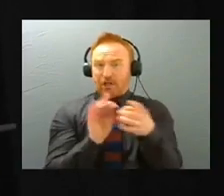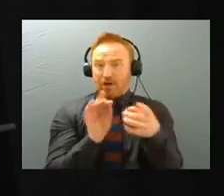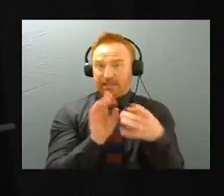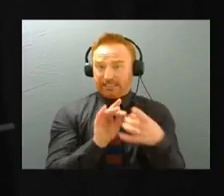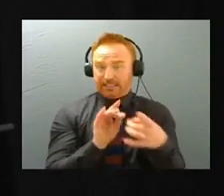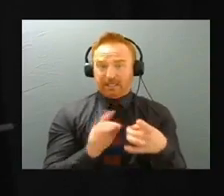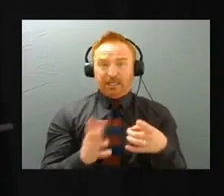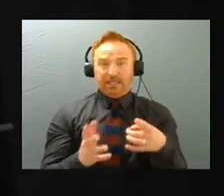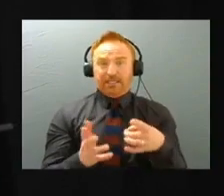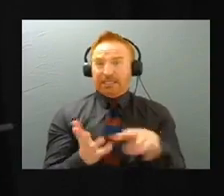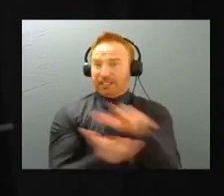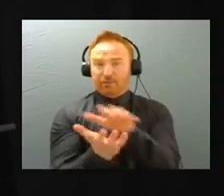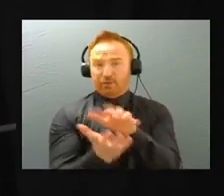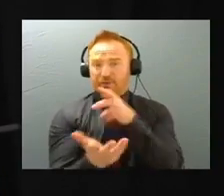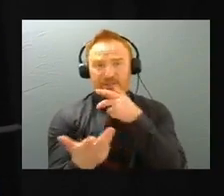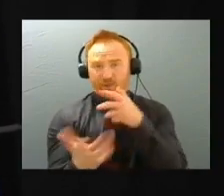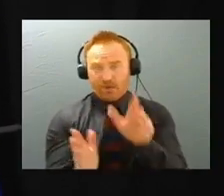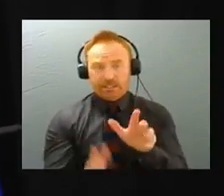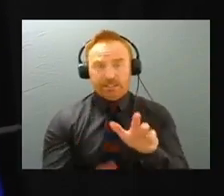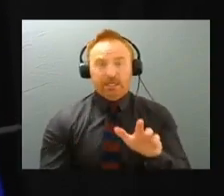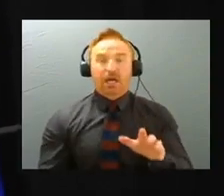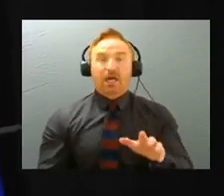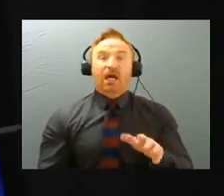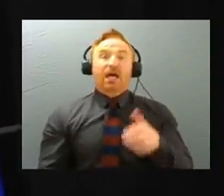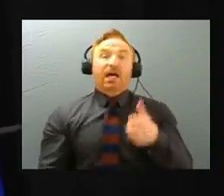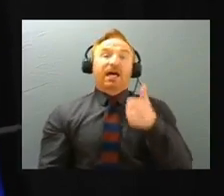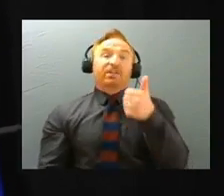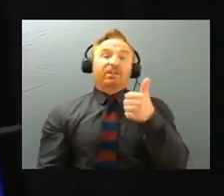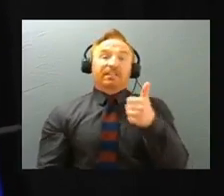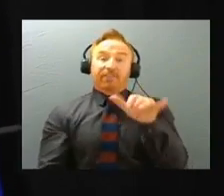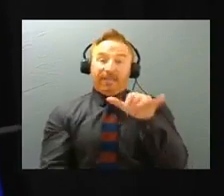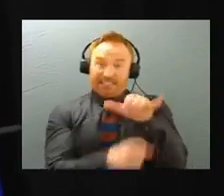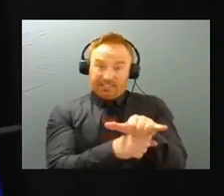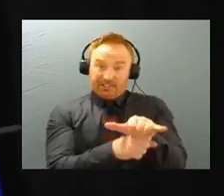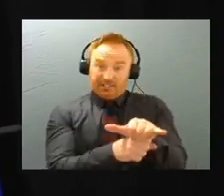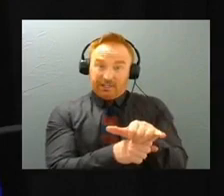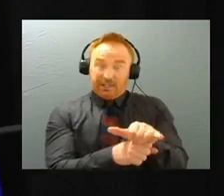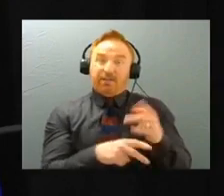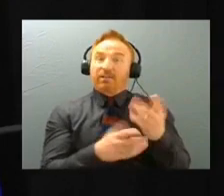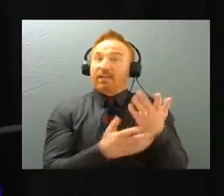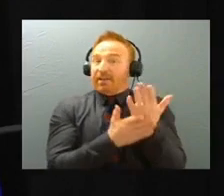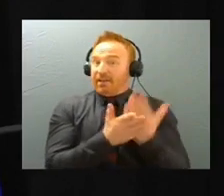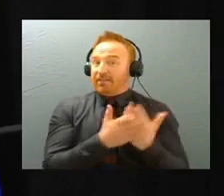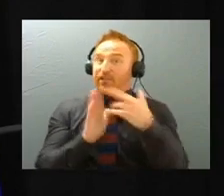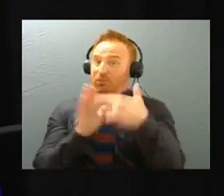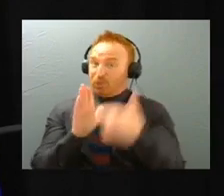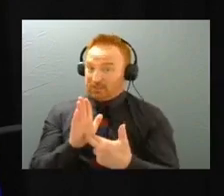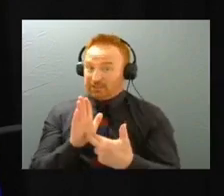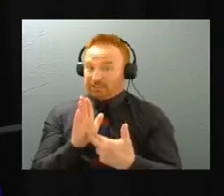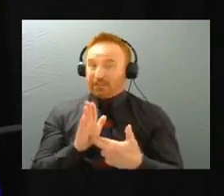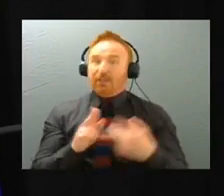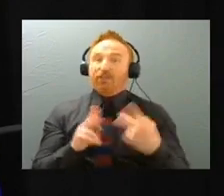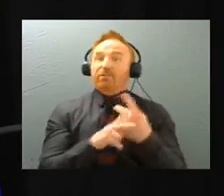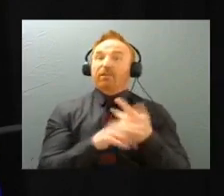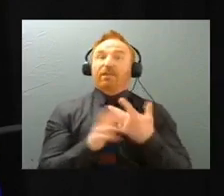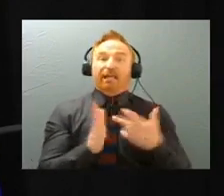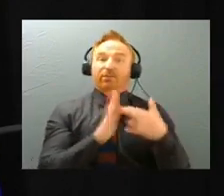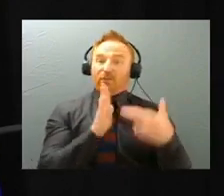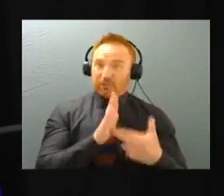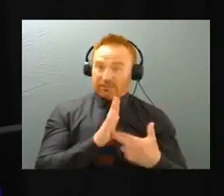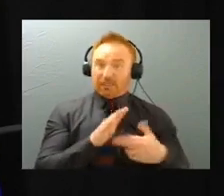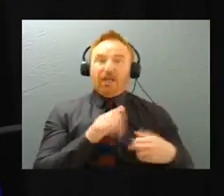things. Self-isolation is enforceable through SEMA rules. Social distancing is not enforcing, just